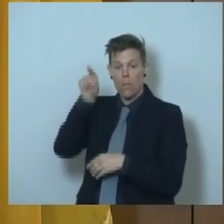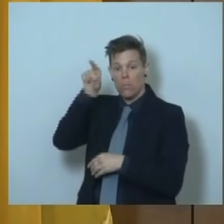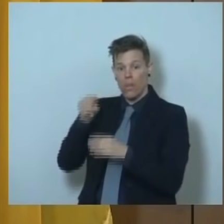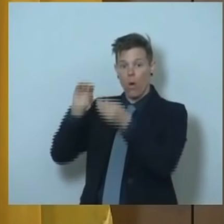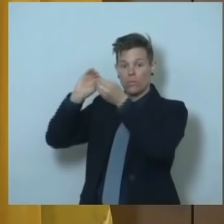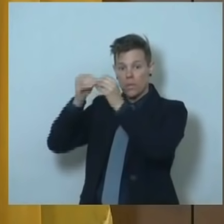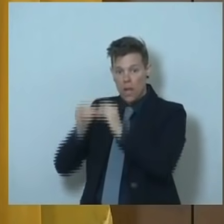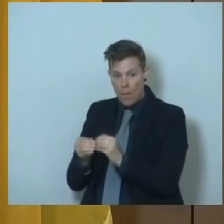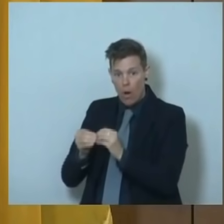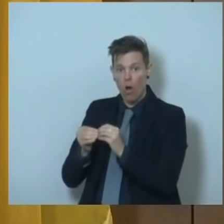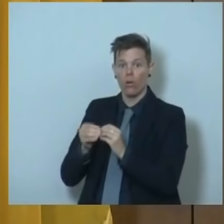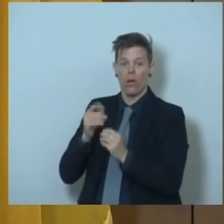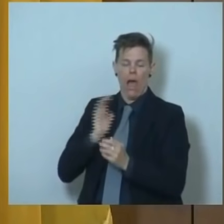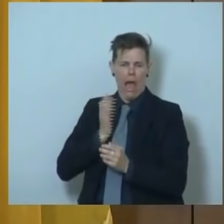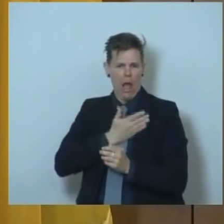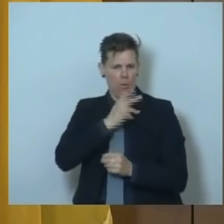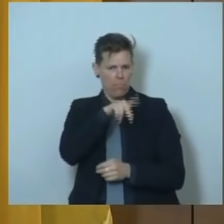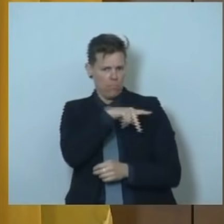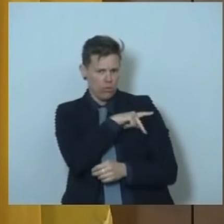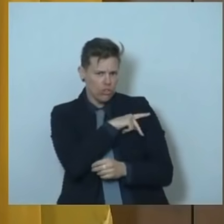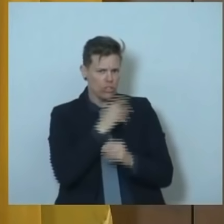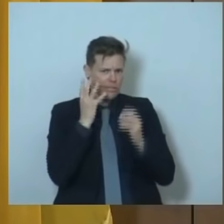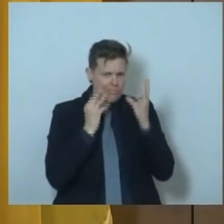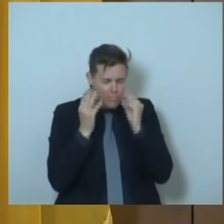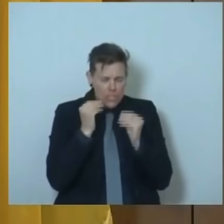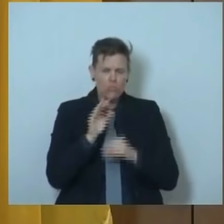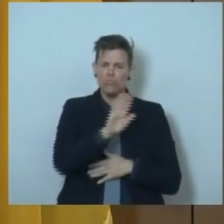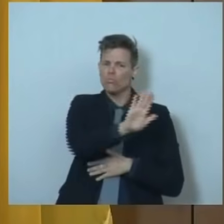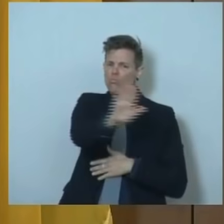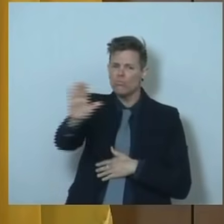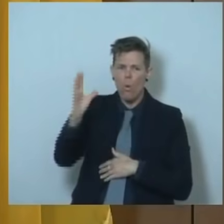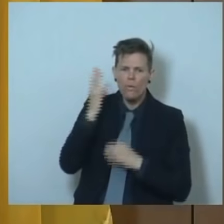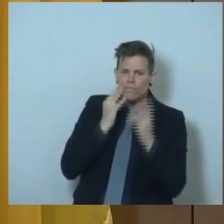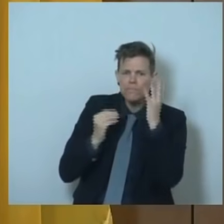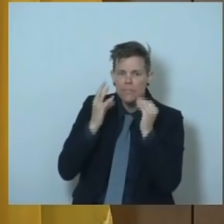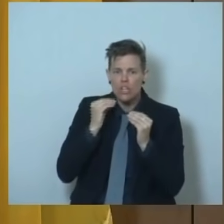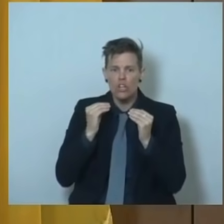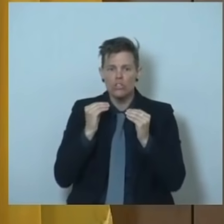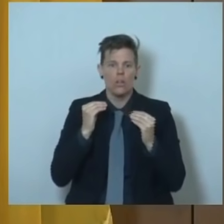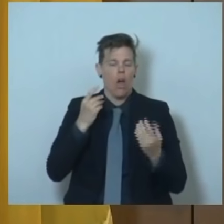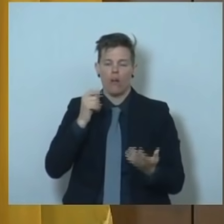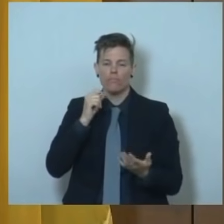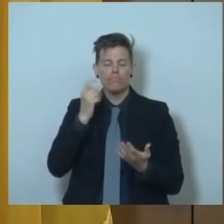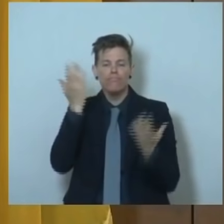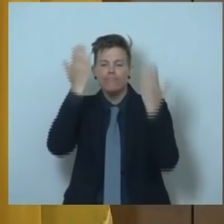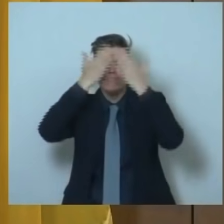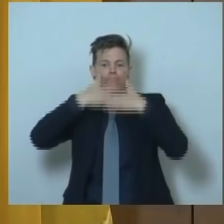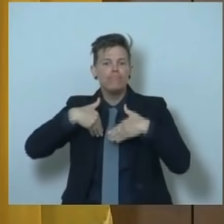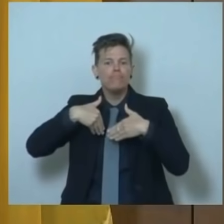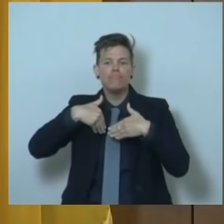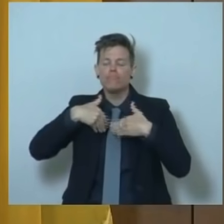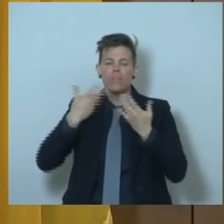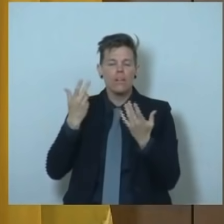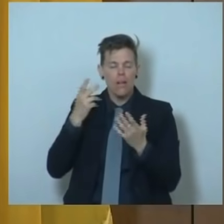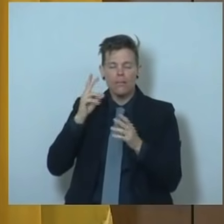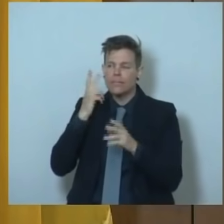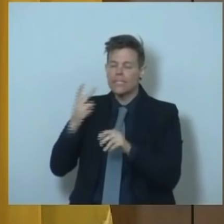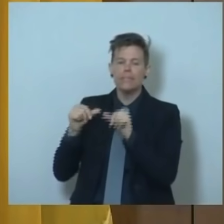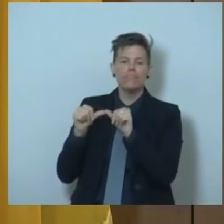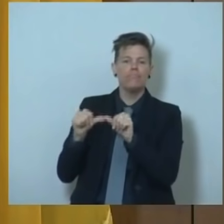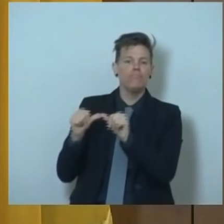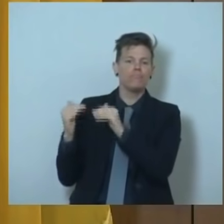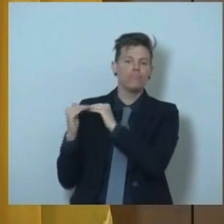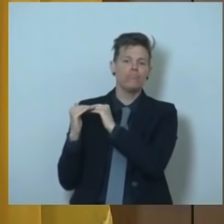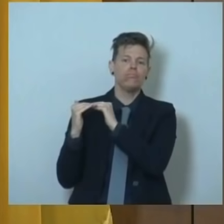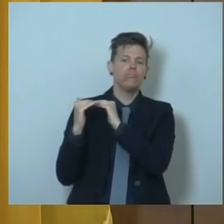and I'm sure your very own, seeing the kind of consistent work by New Mexicans to